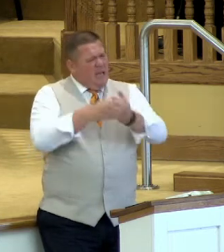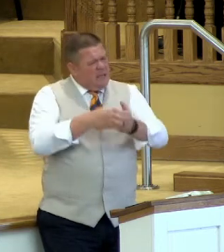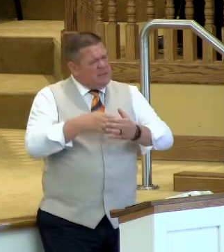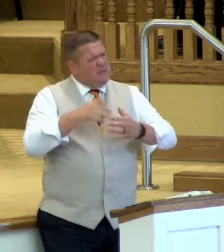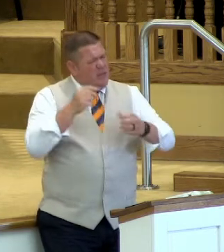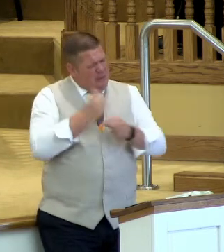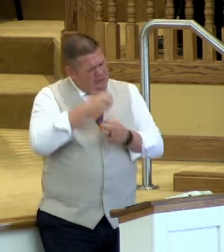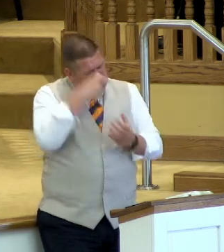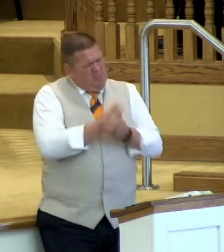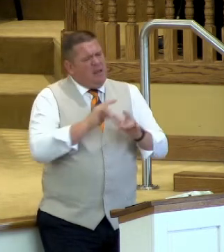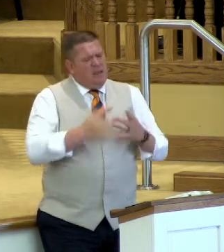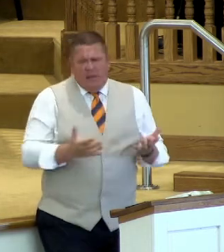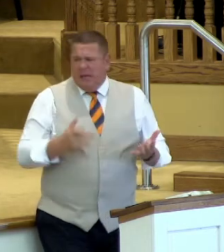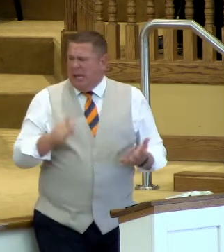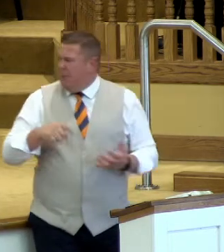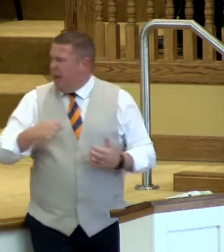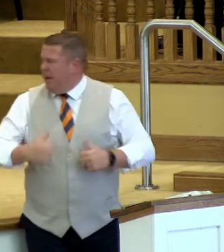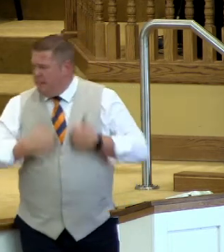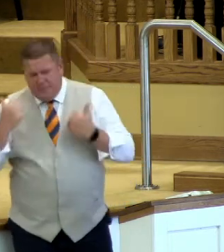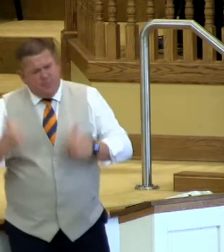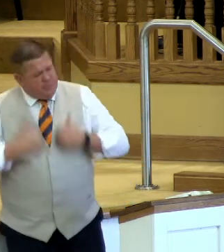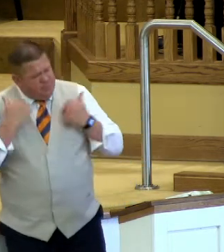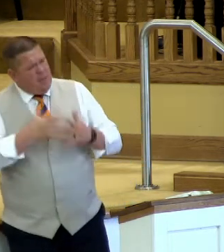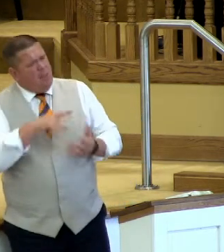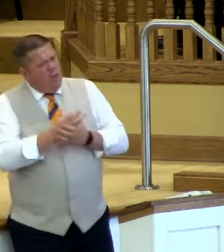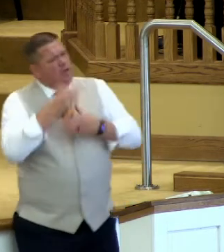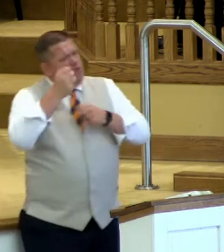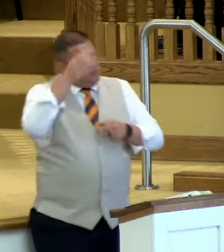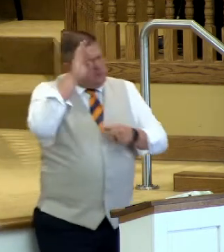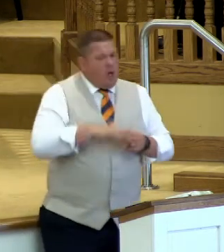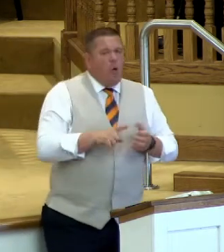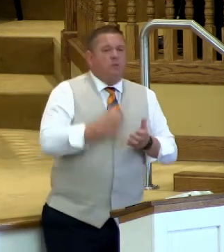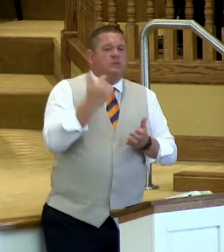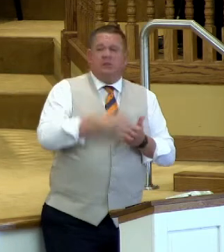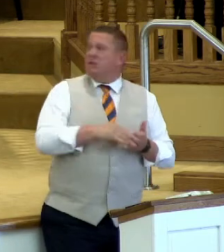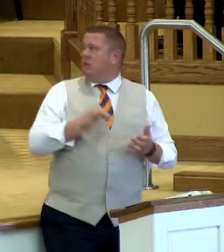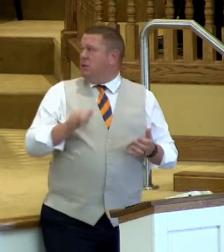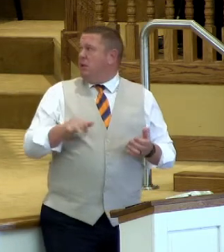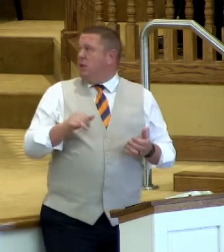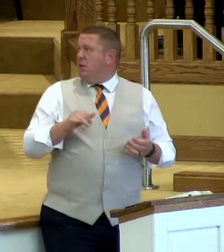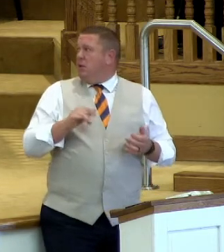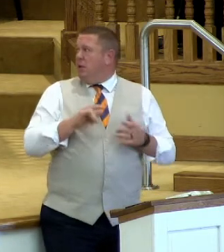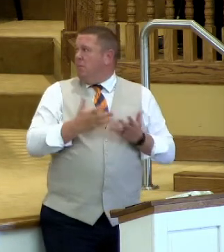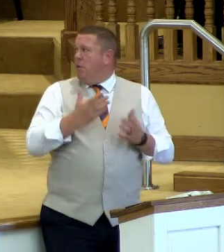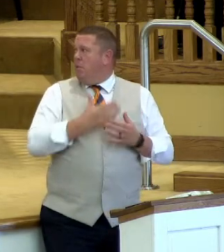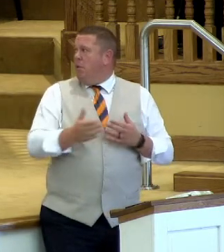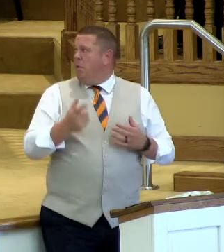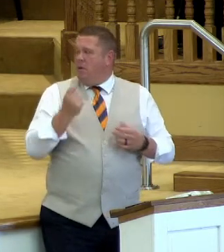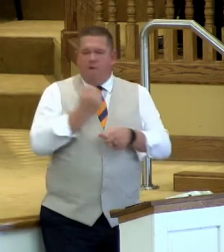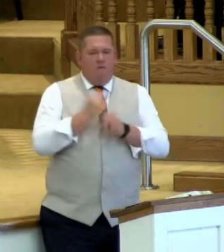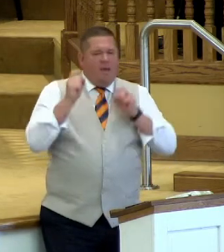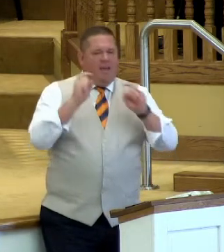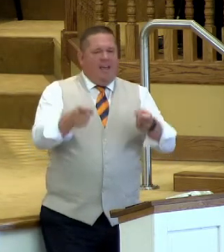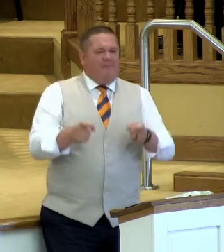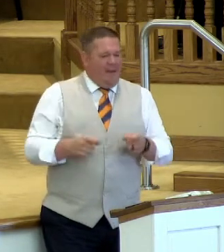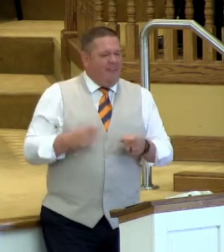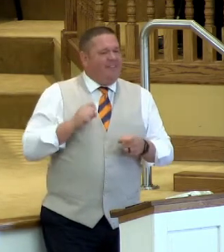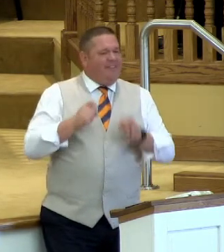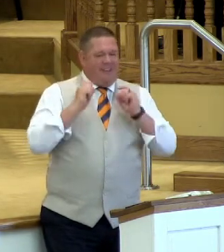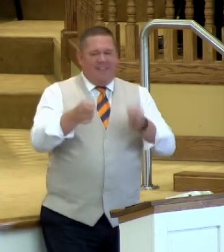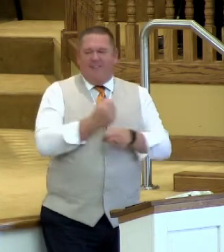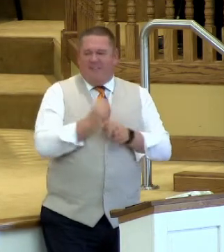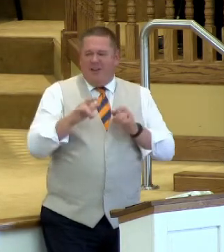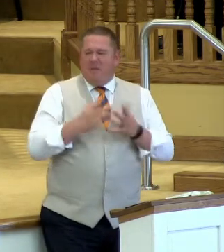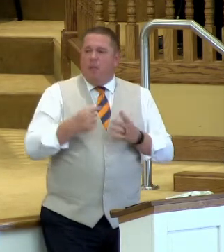need to get in our Bible more. We need to live by faith and trust God once again. Sorry, that whole Bible thing was a little free right there, but we need to get